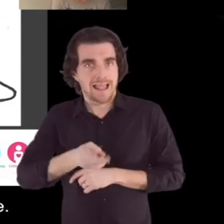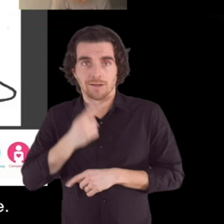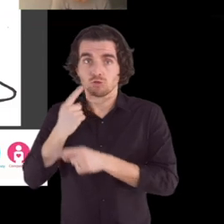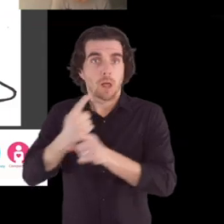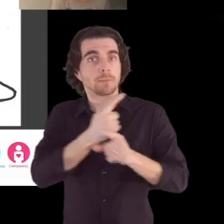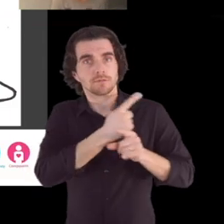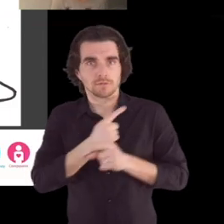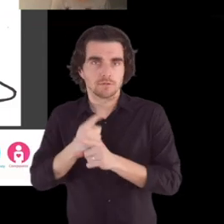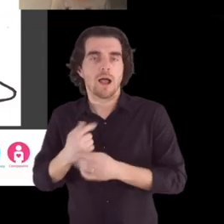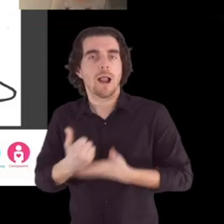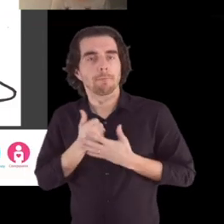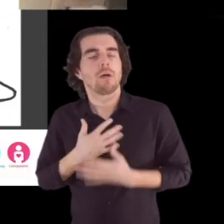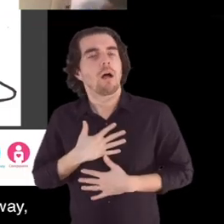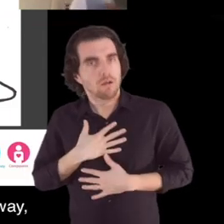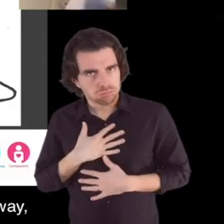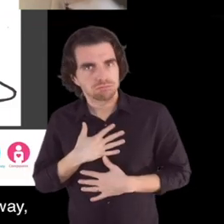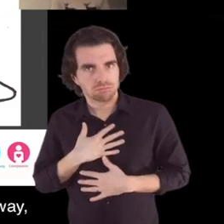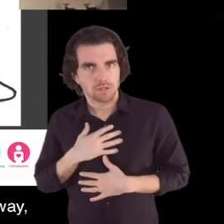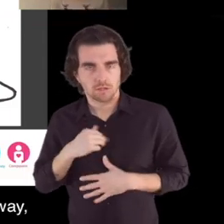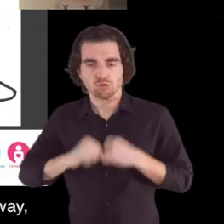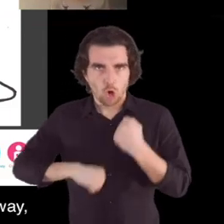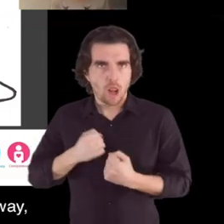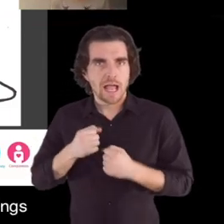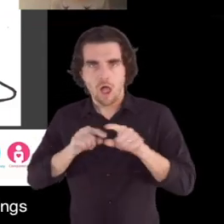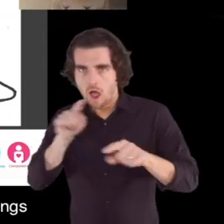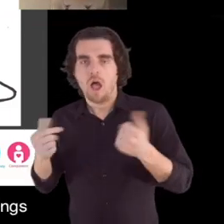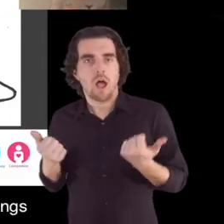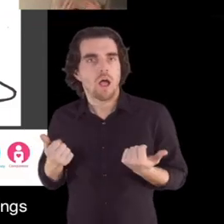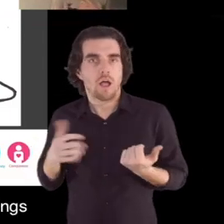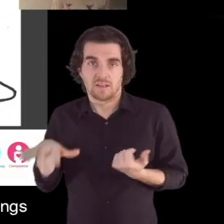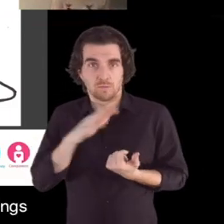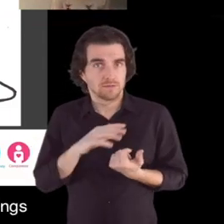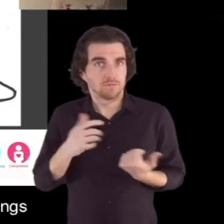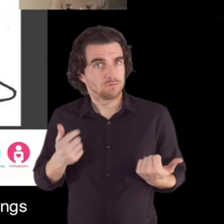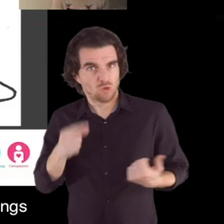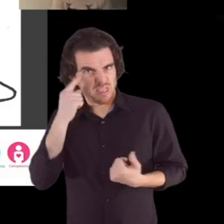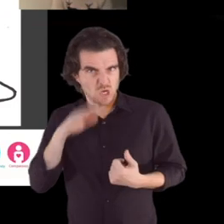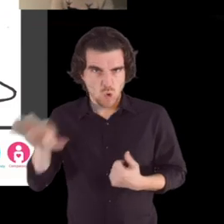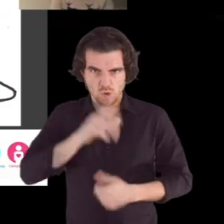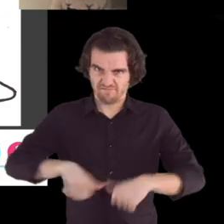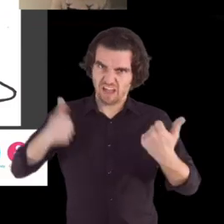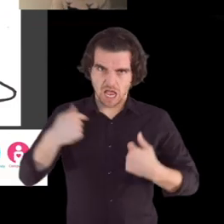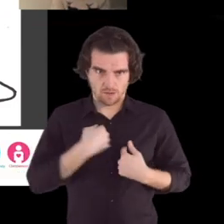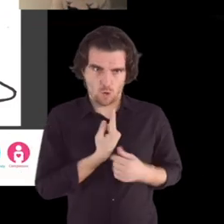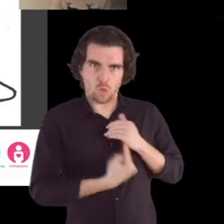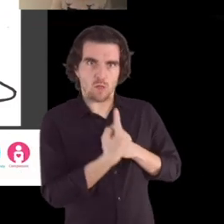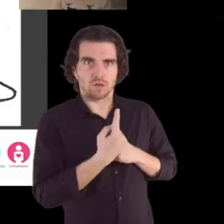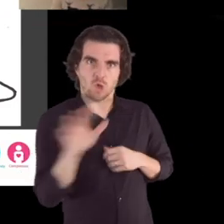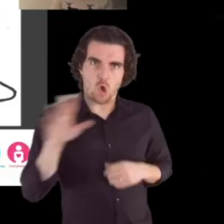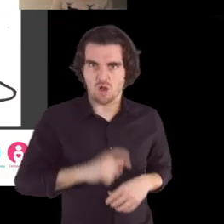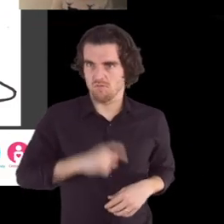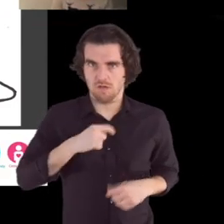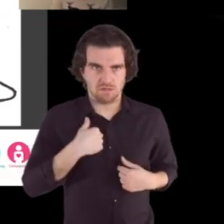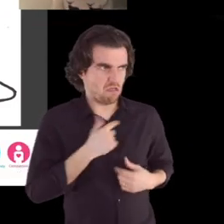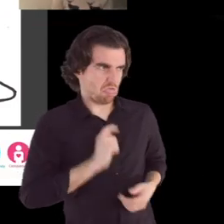one, and I think, again, talking to staff has kind of helped me personally in a way, because when I was struggling with things, you think everybody else is okay and